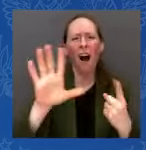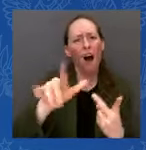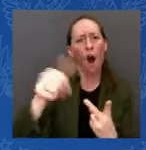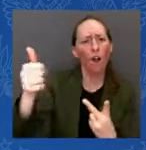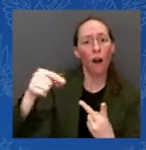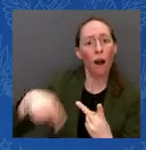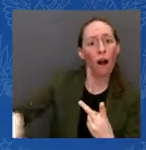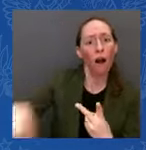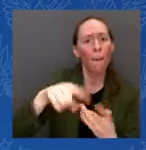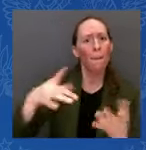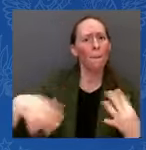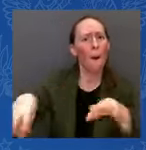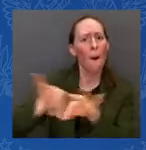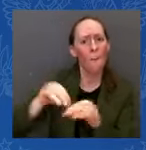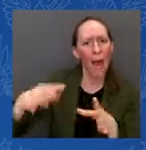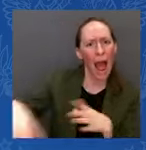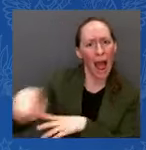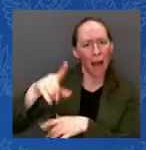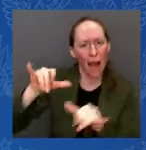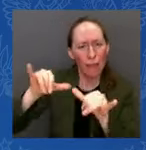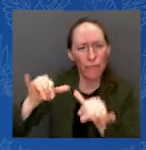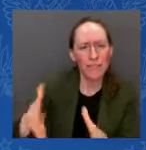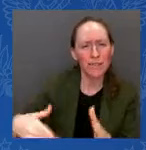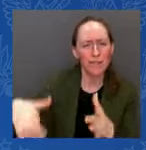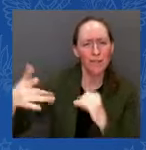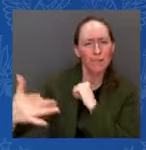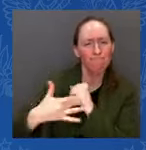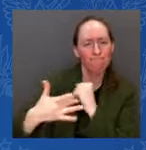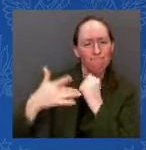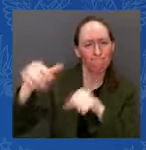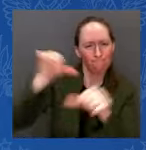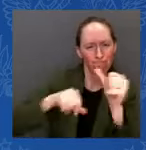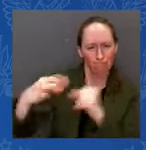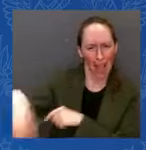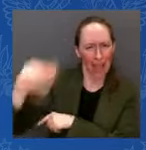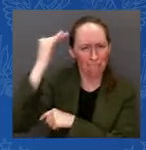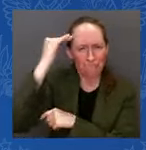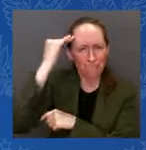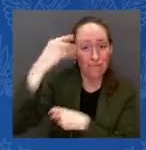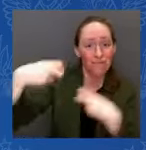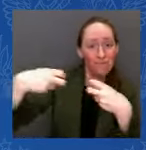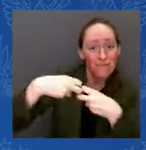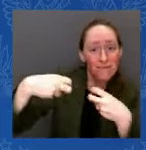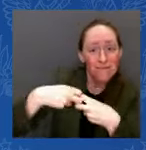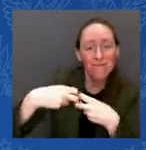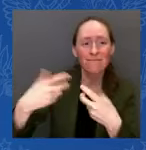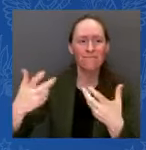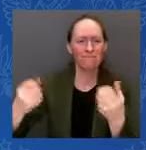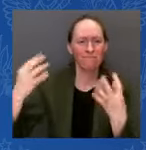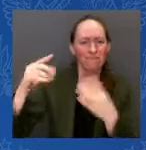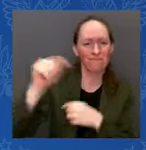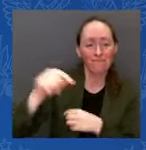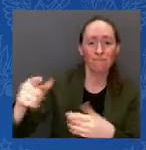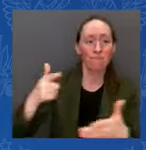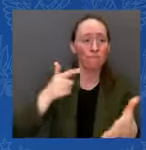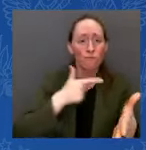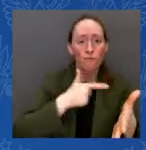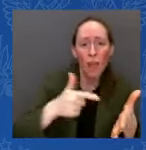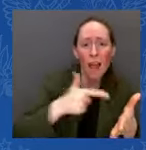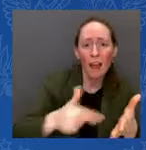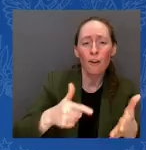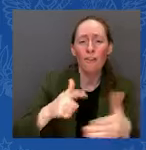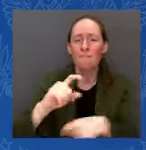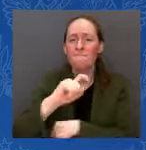and programmers, our electricians and welders. For Australia, this whole-of-nation effort